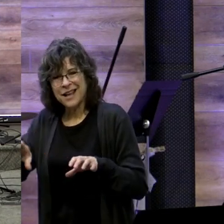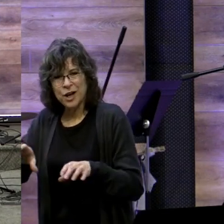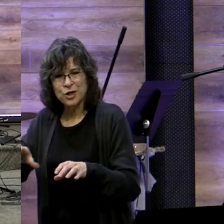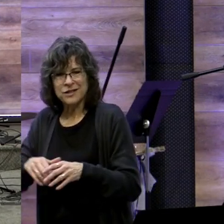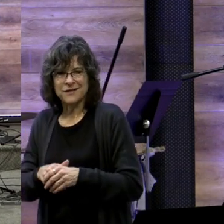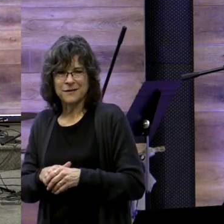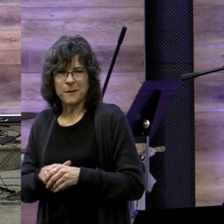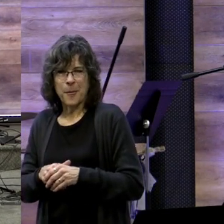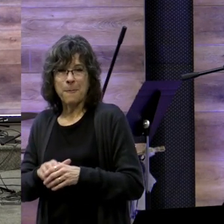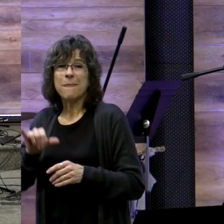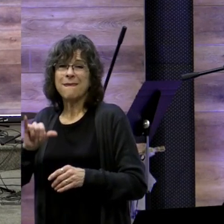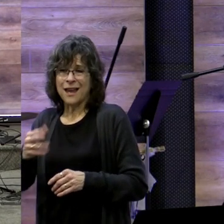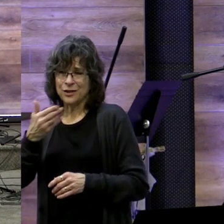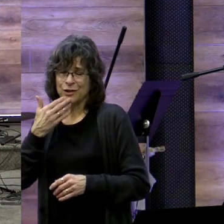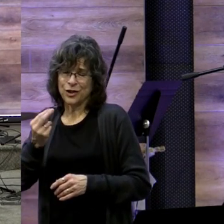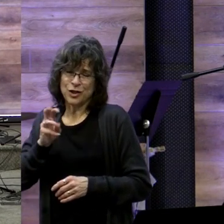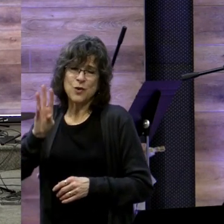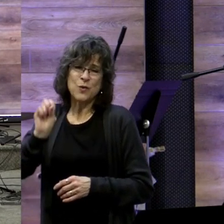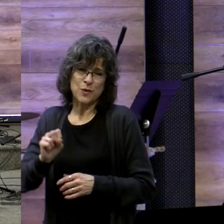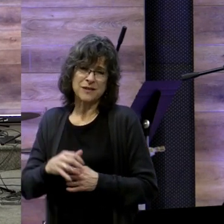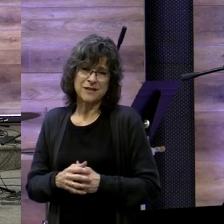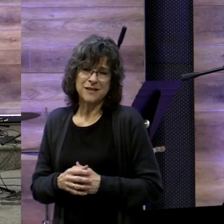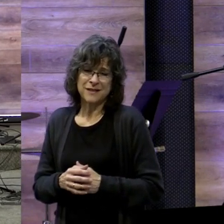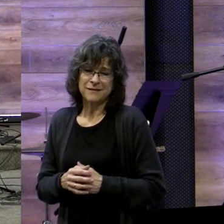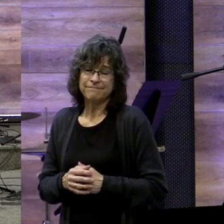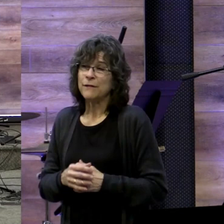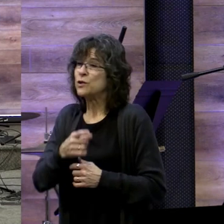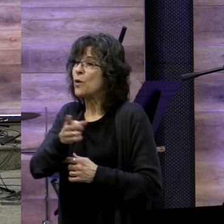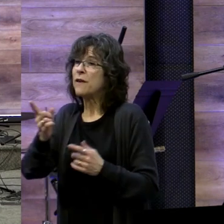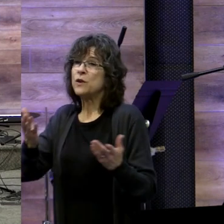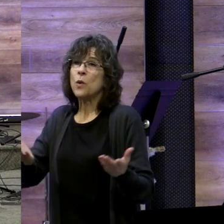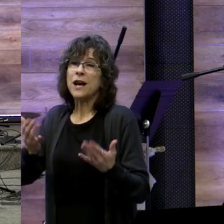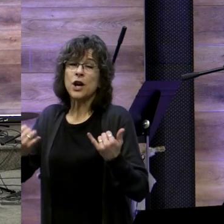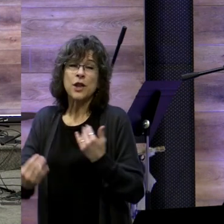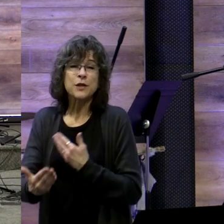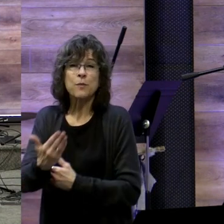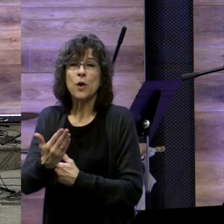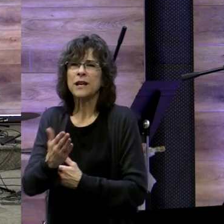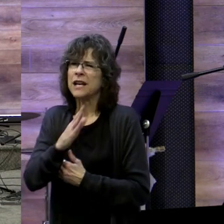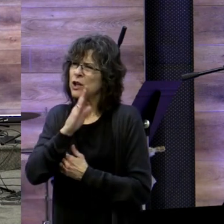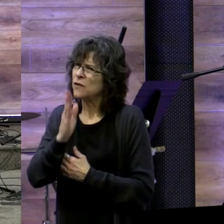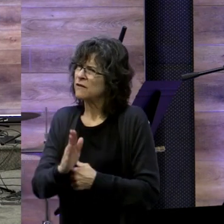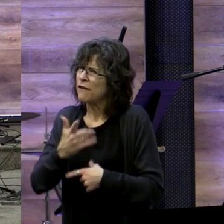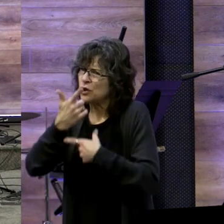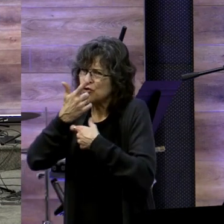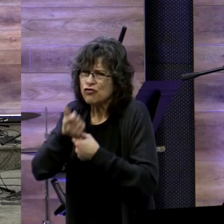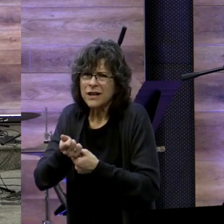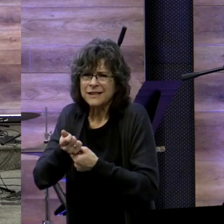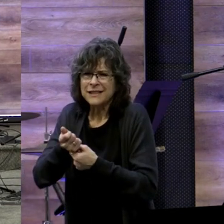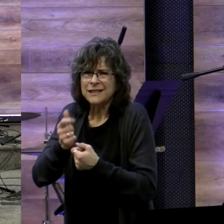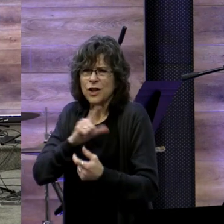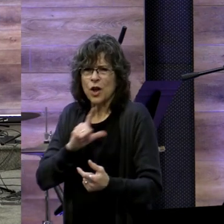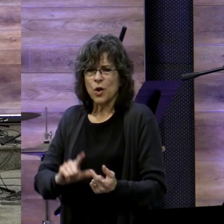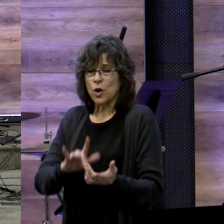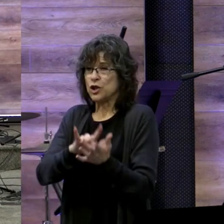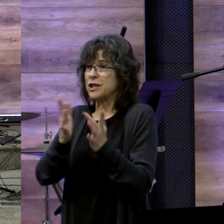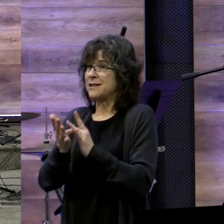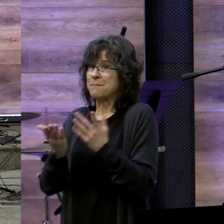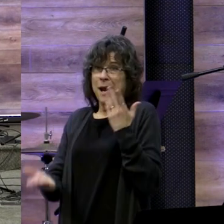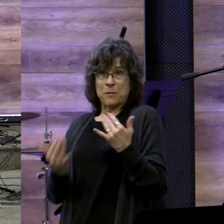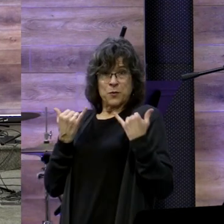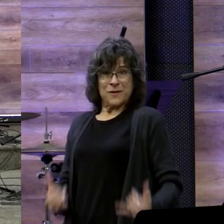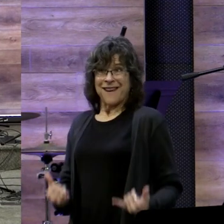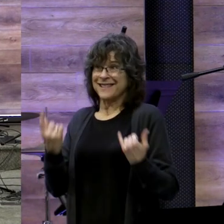here, we call that good news. And so if you're here this morning, and if you've never put your faith and trust in the Lord Jesus, today could be the day.